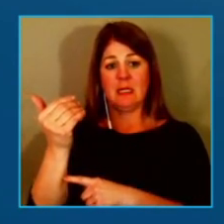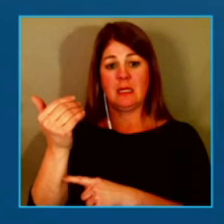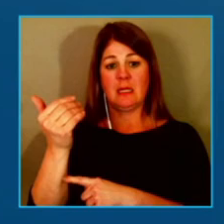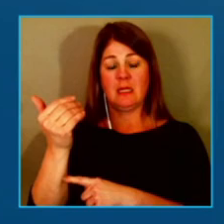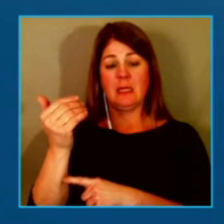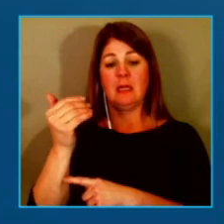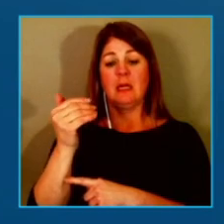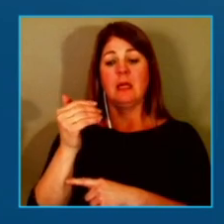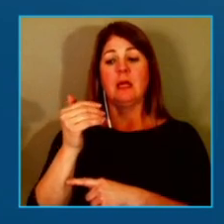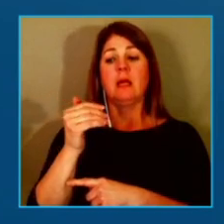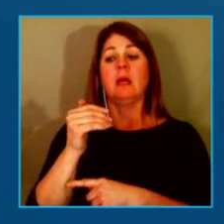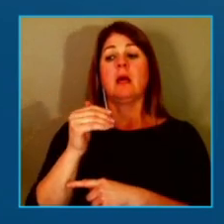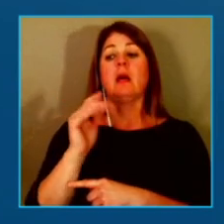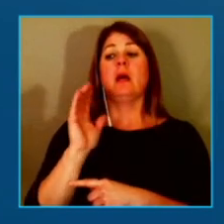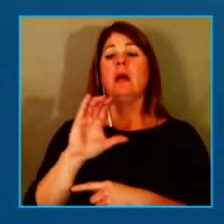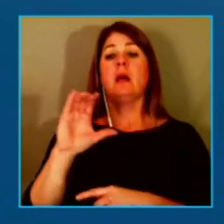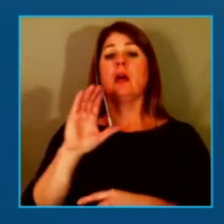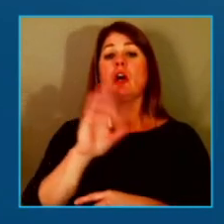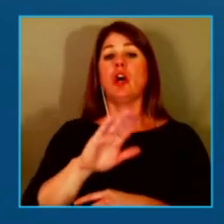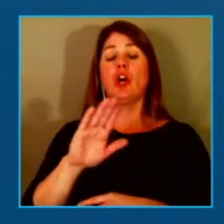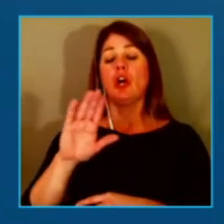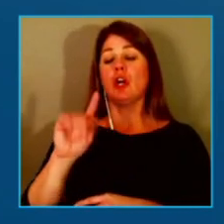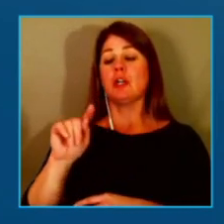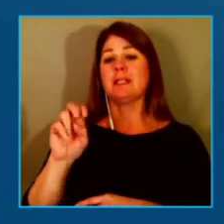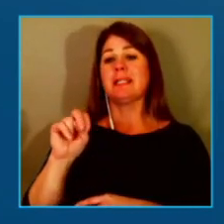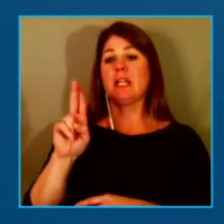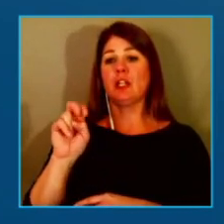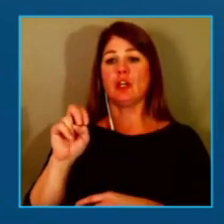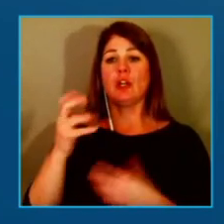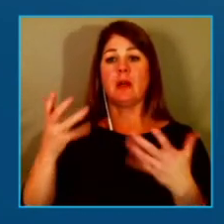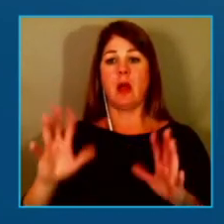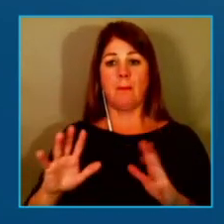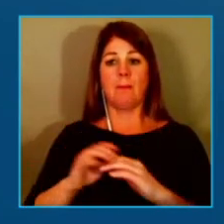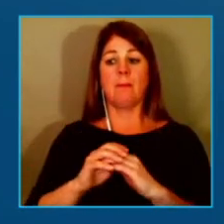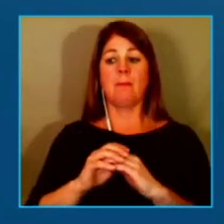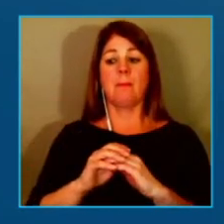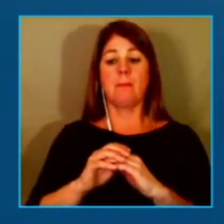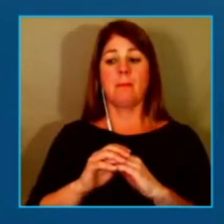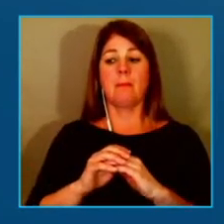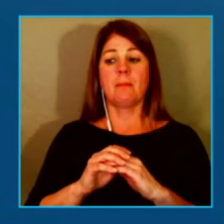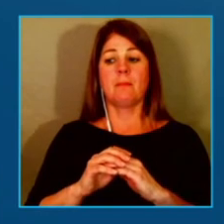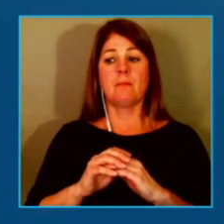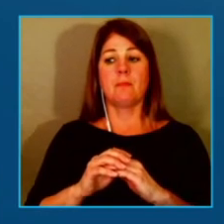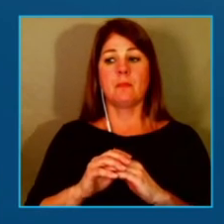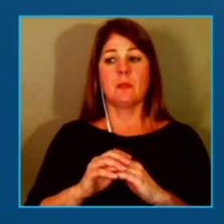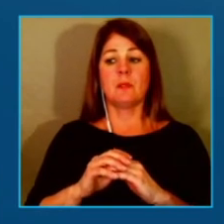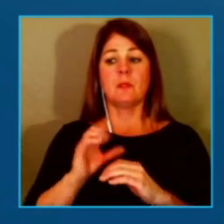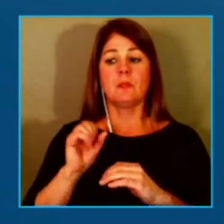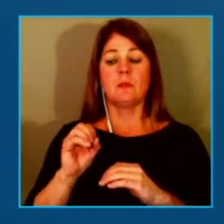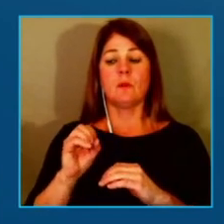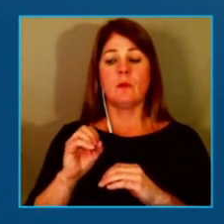charter, especially with respect to affirmative action, was completely ignored. Number two,